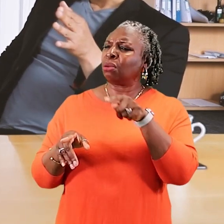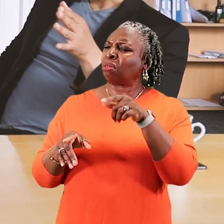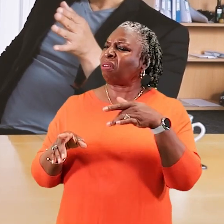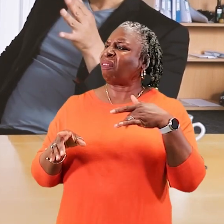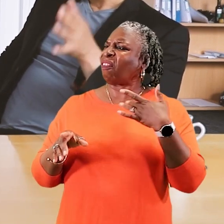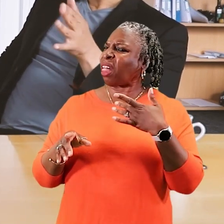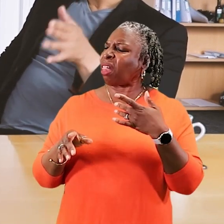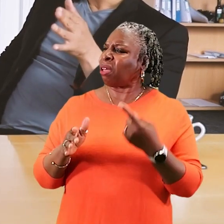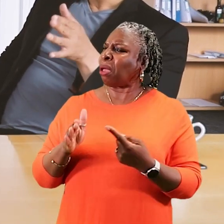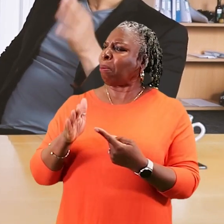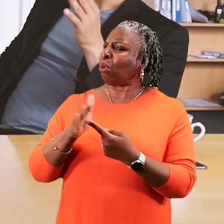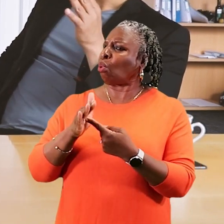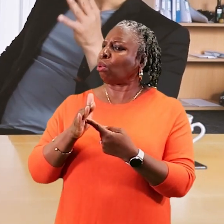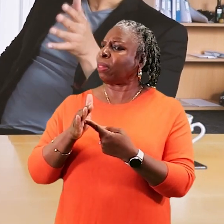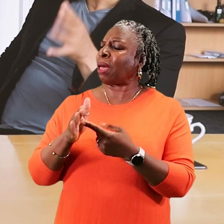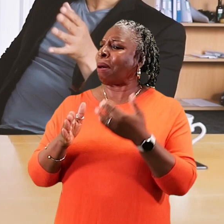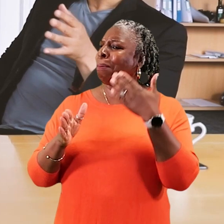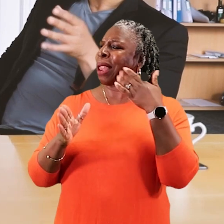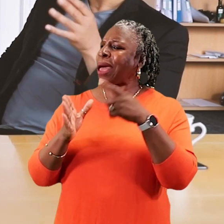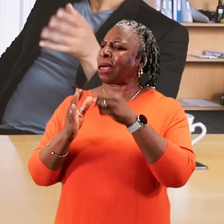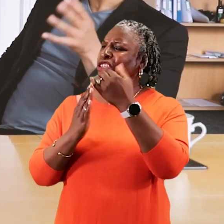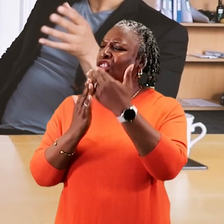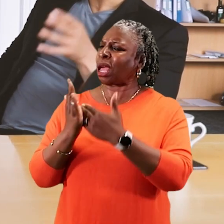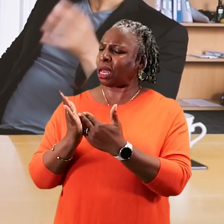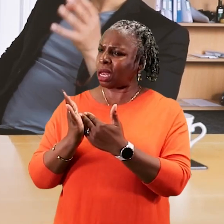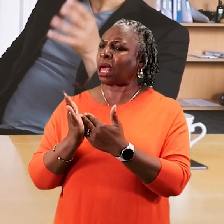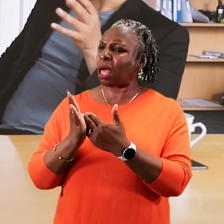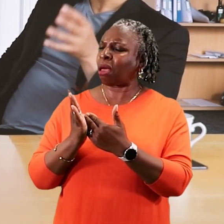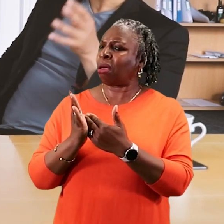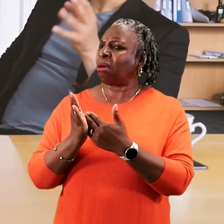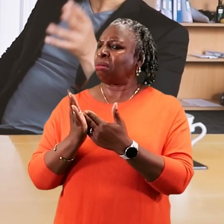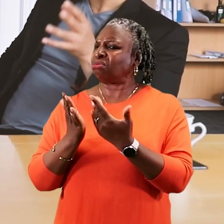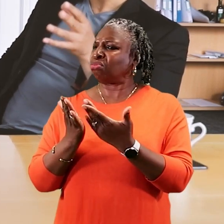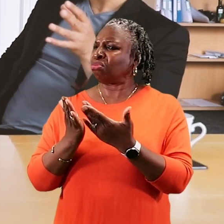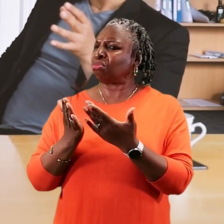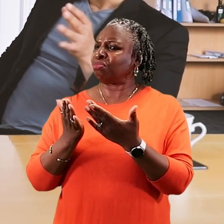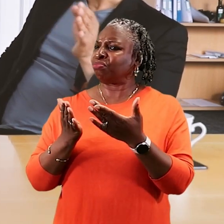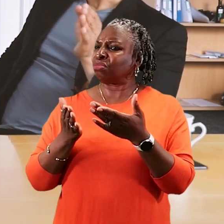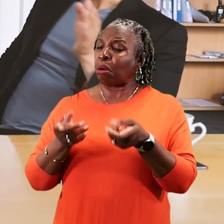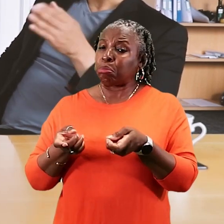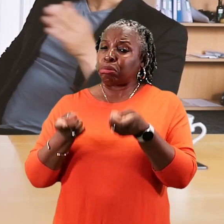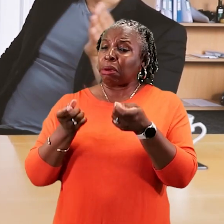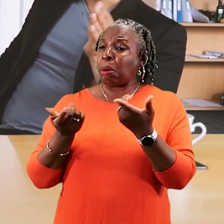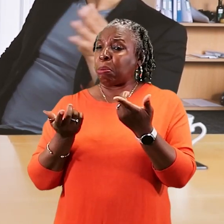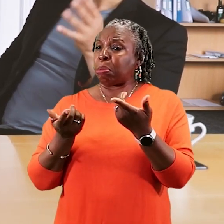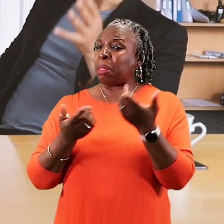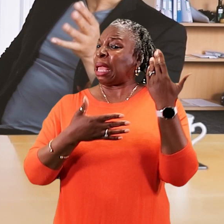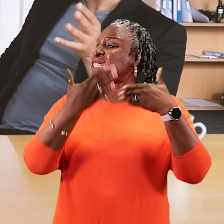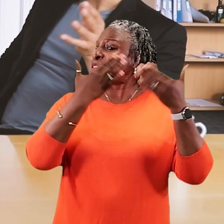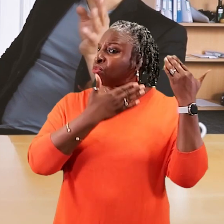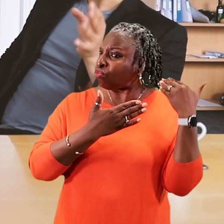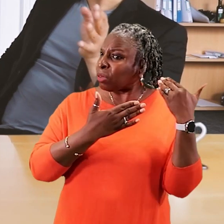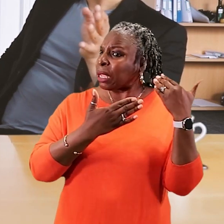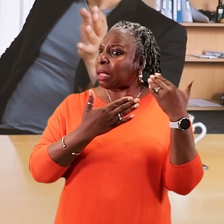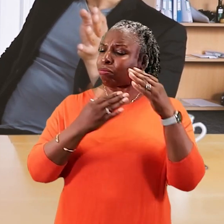feel that there's the necessity for a black agenda in Liverpool to kind of highlight some of the disparities that have been acknowledged in the